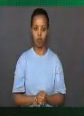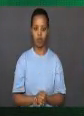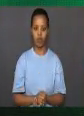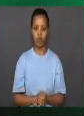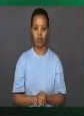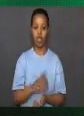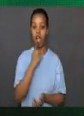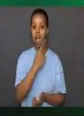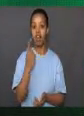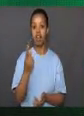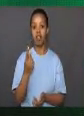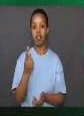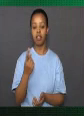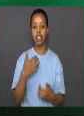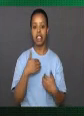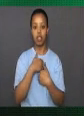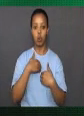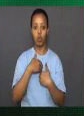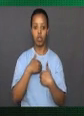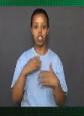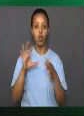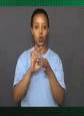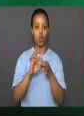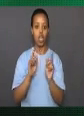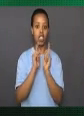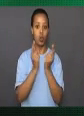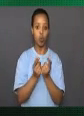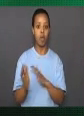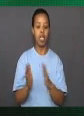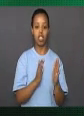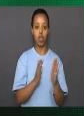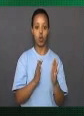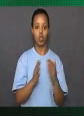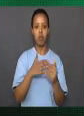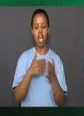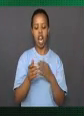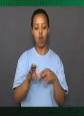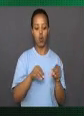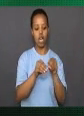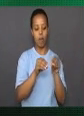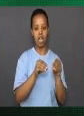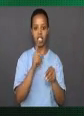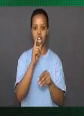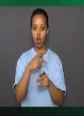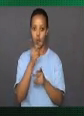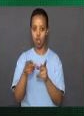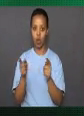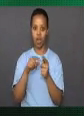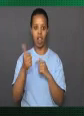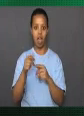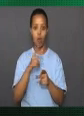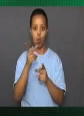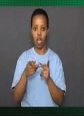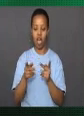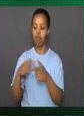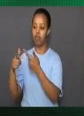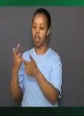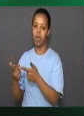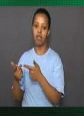Some animals form social groups to make travel easier or to survive migration.